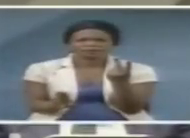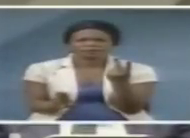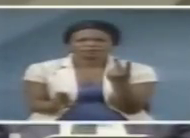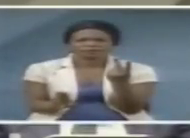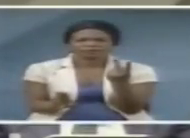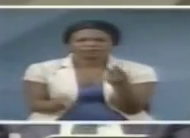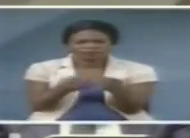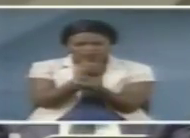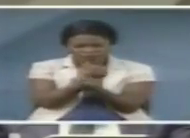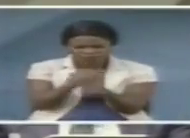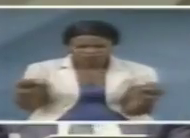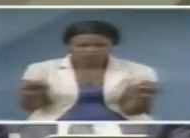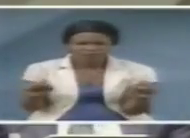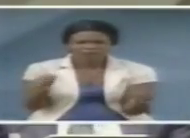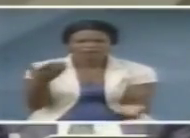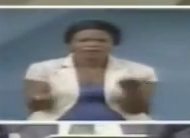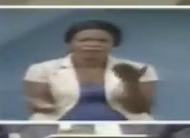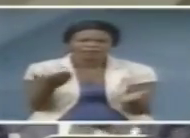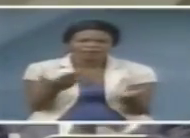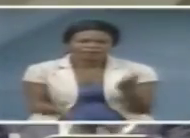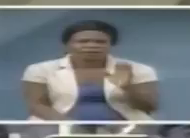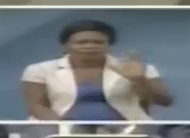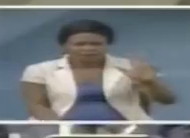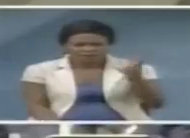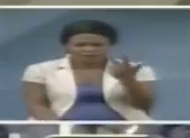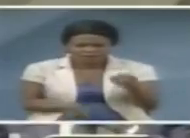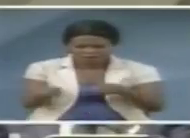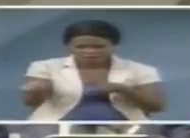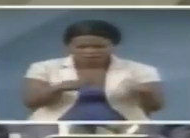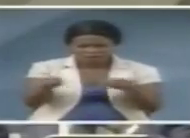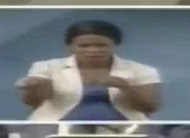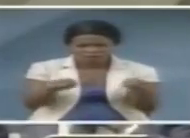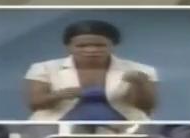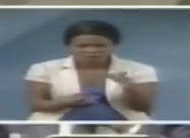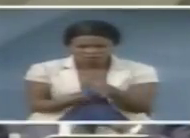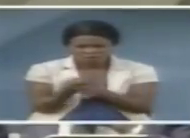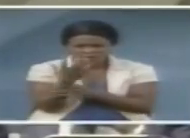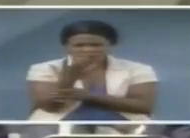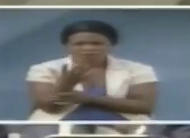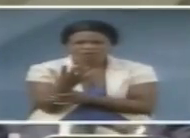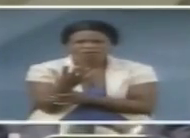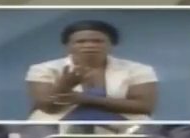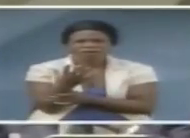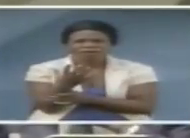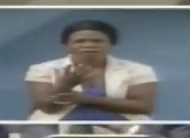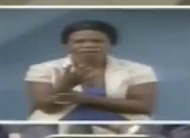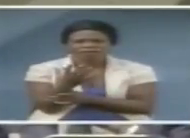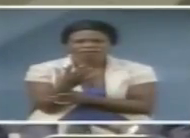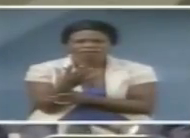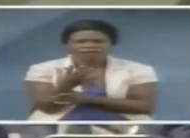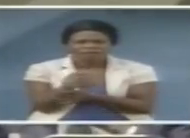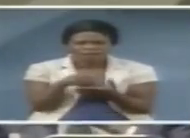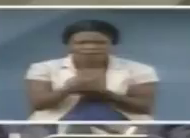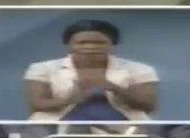prioritize the dismantling of arrears. 3, control the growth